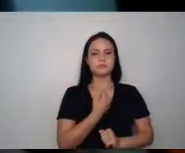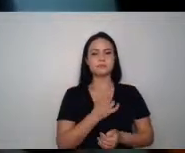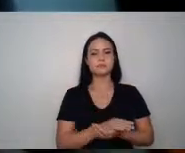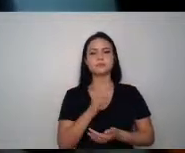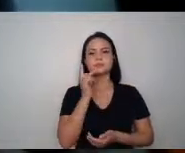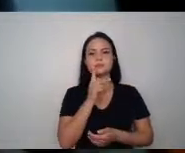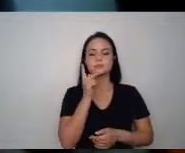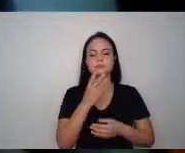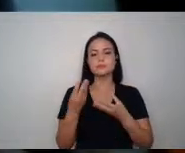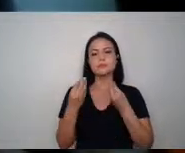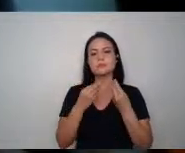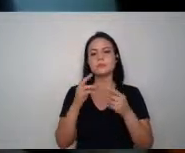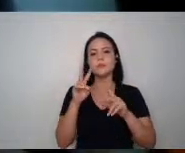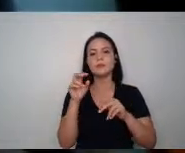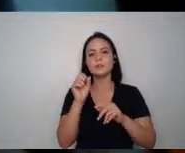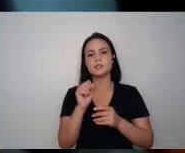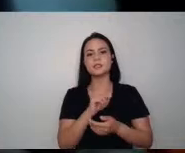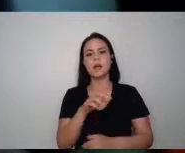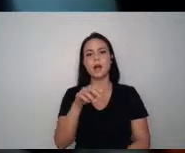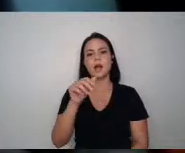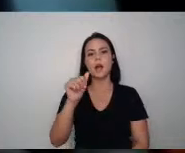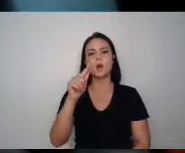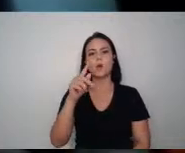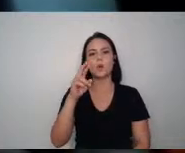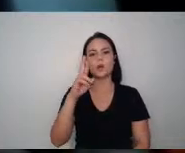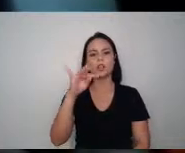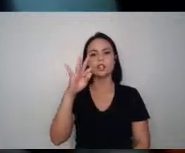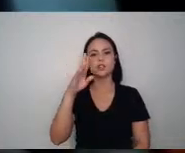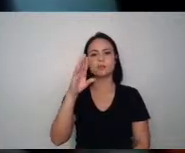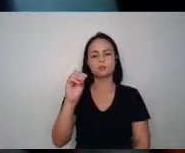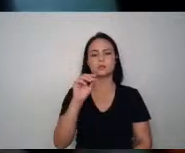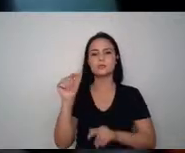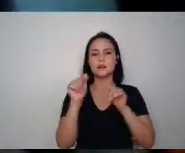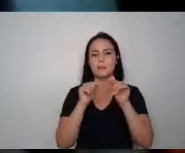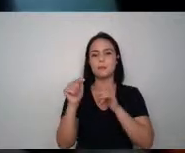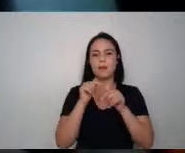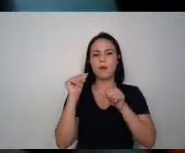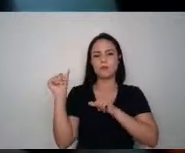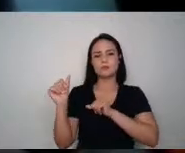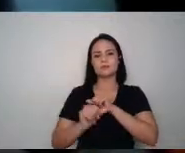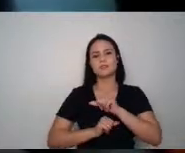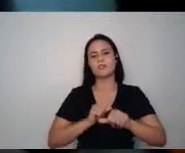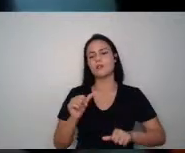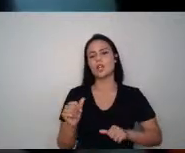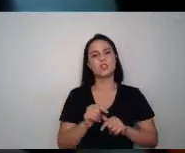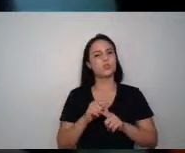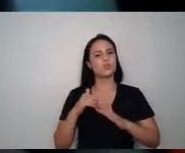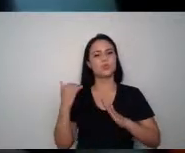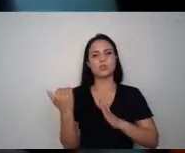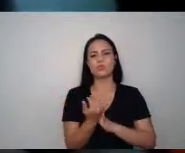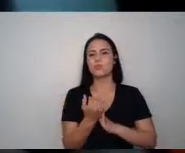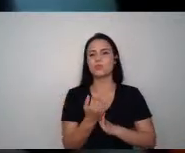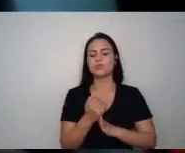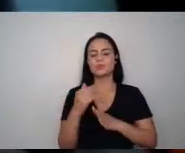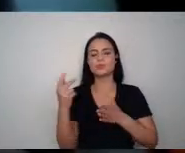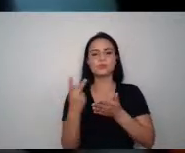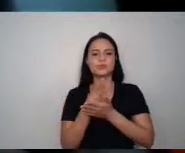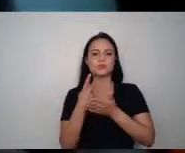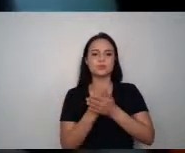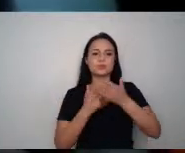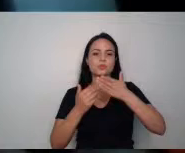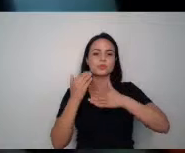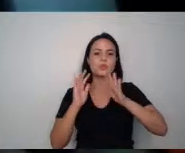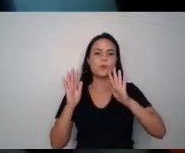that the work is being managed. We always talk about the algorithms and how they